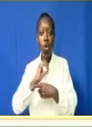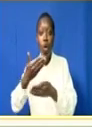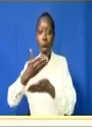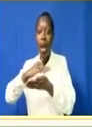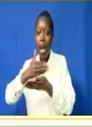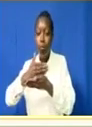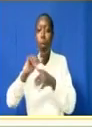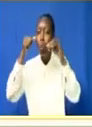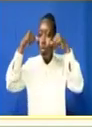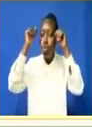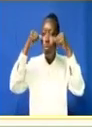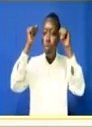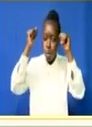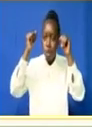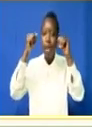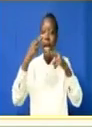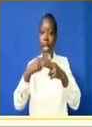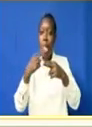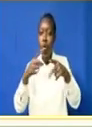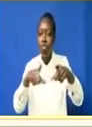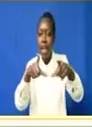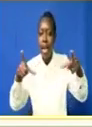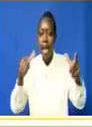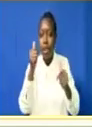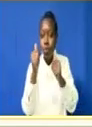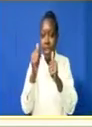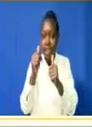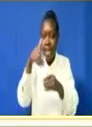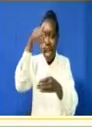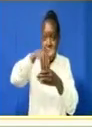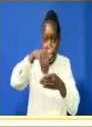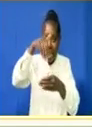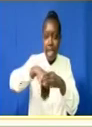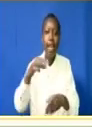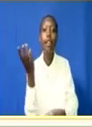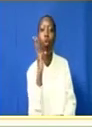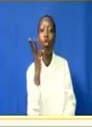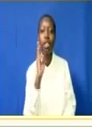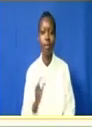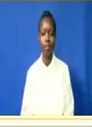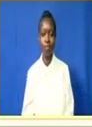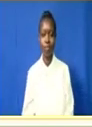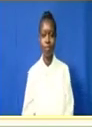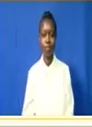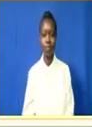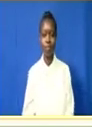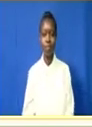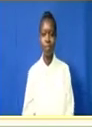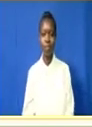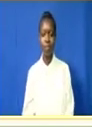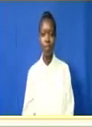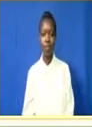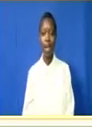and find out. Mm-hmm. What do we call the land that has been enclosed by water? Yes. Okay.